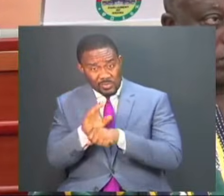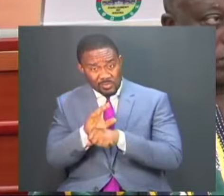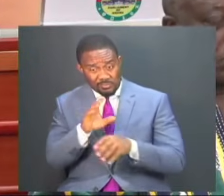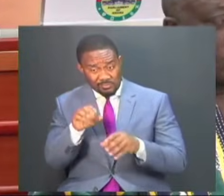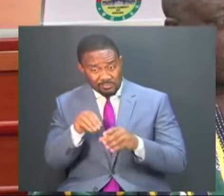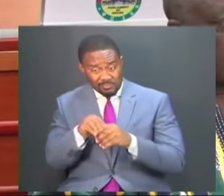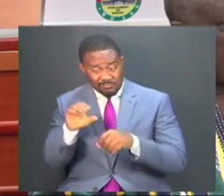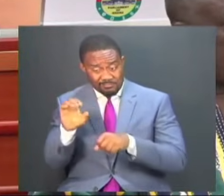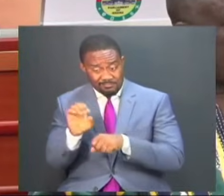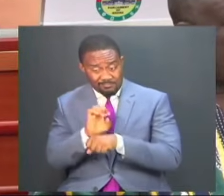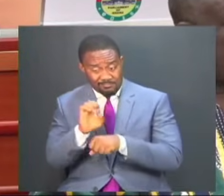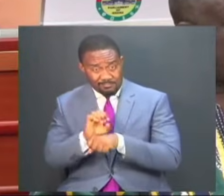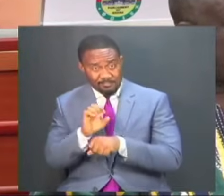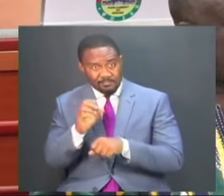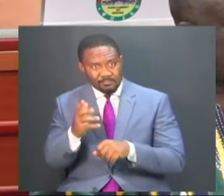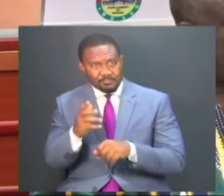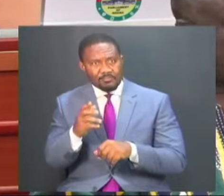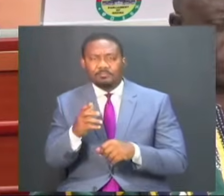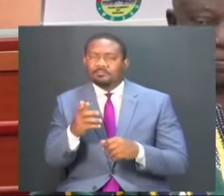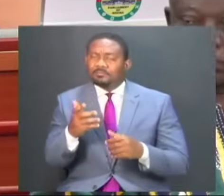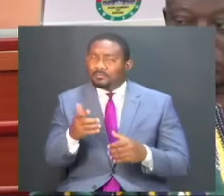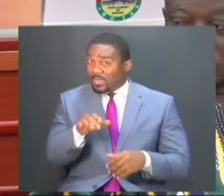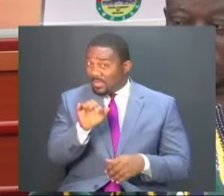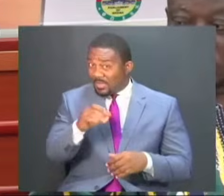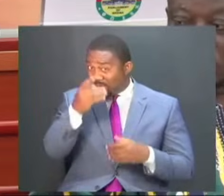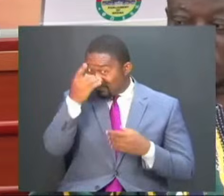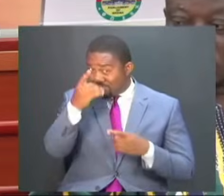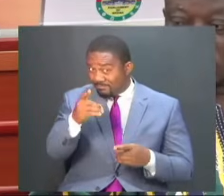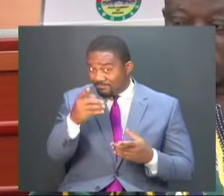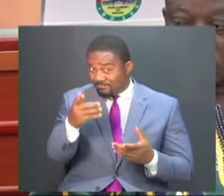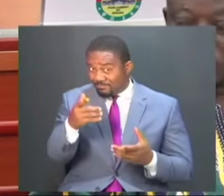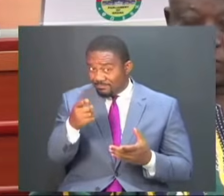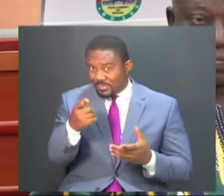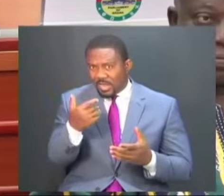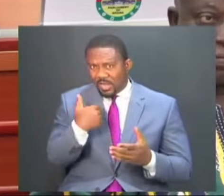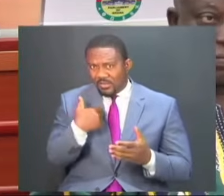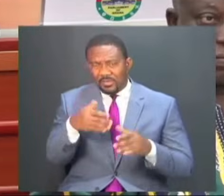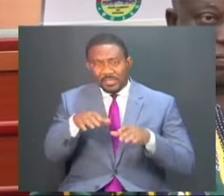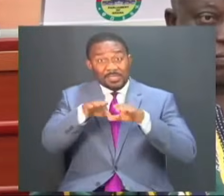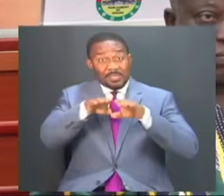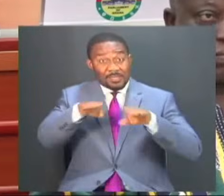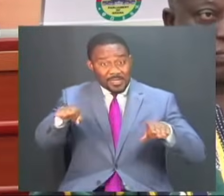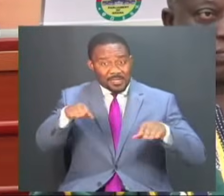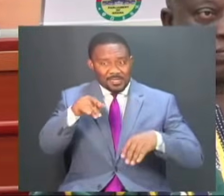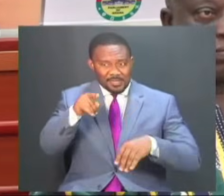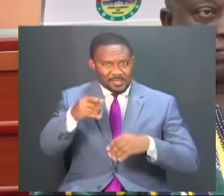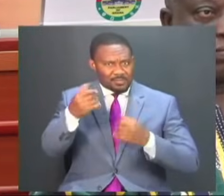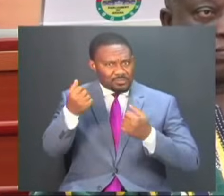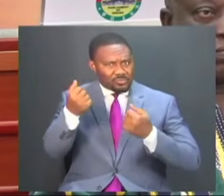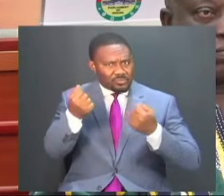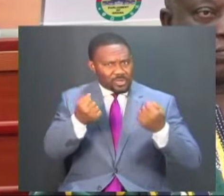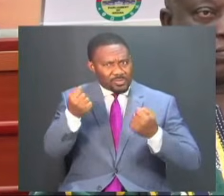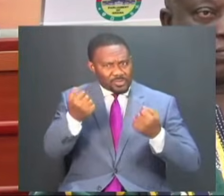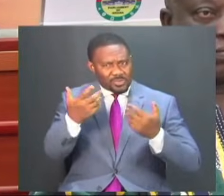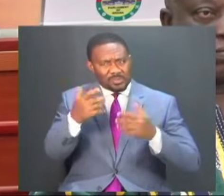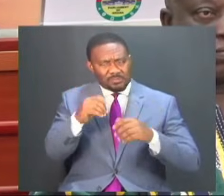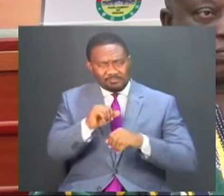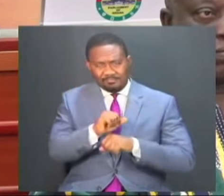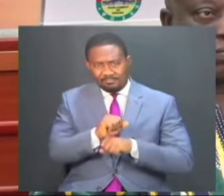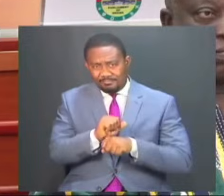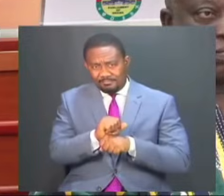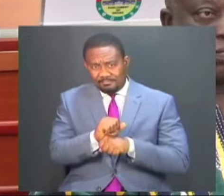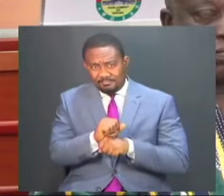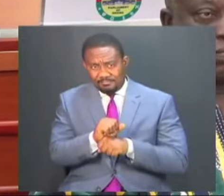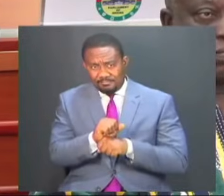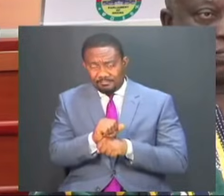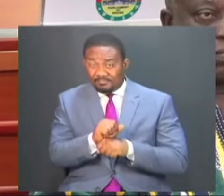is also determined to develop a standard in our transport system, especially our